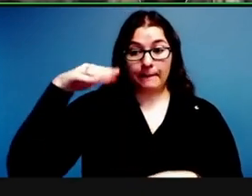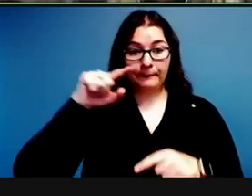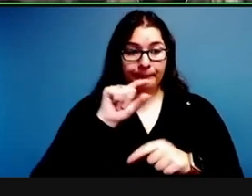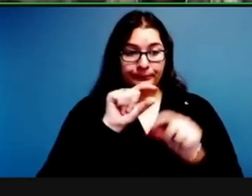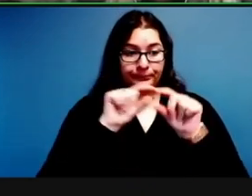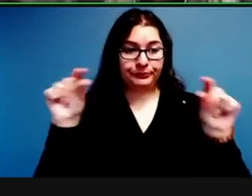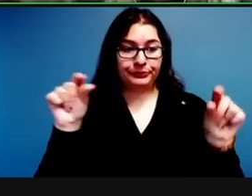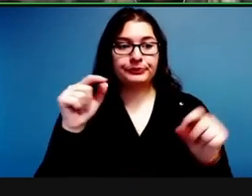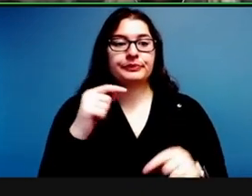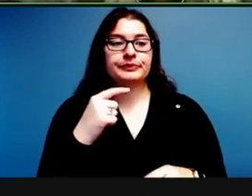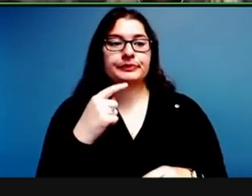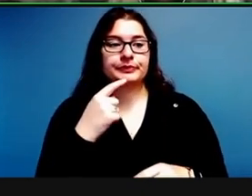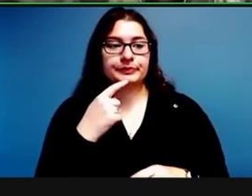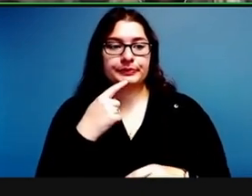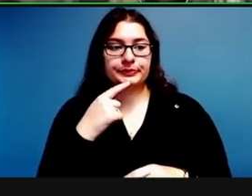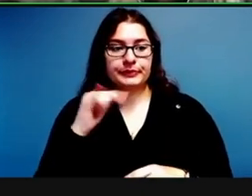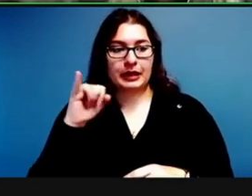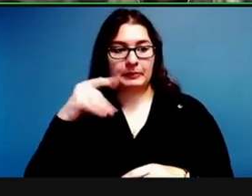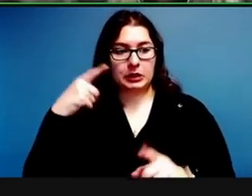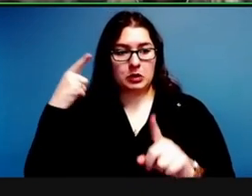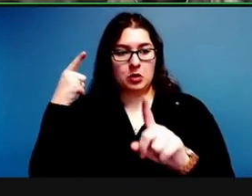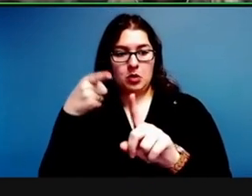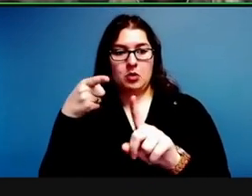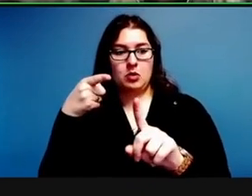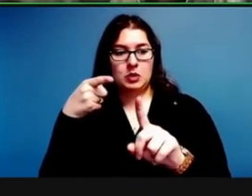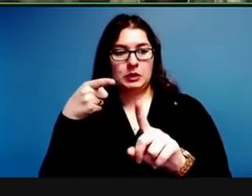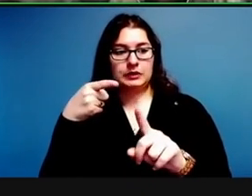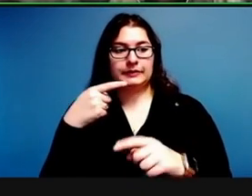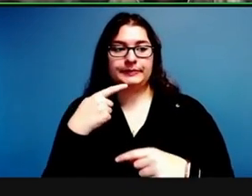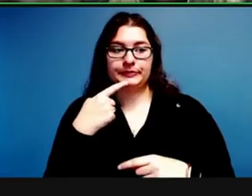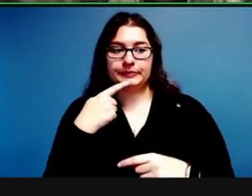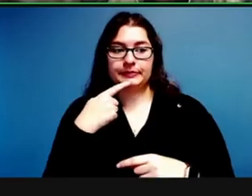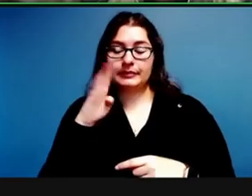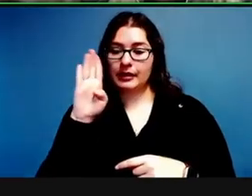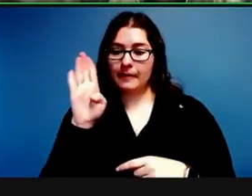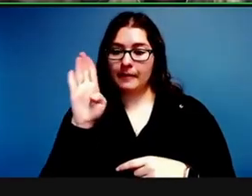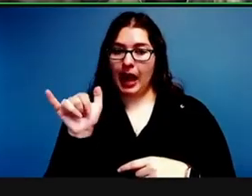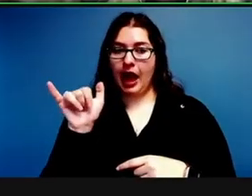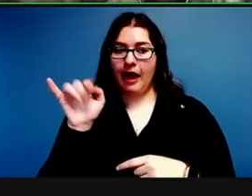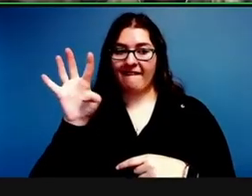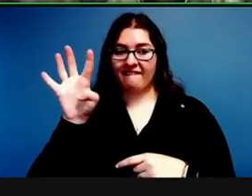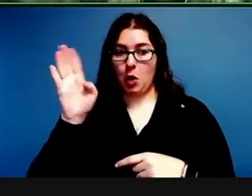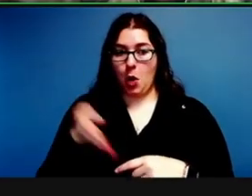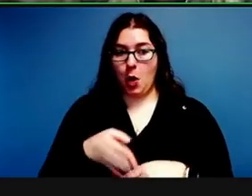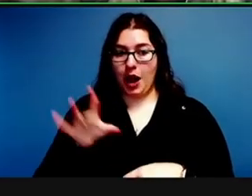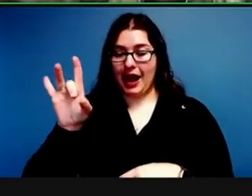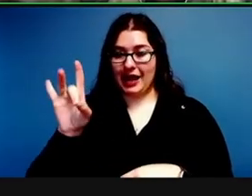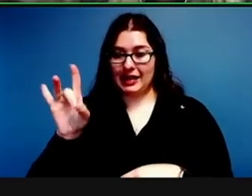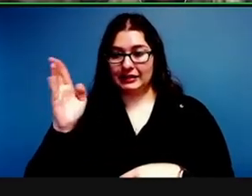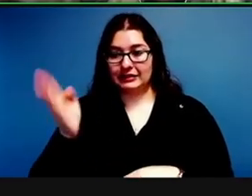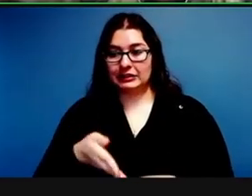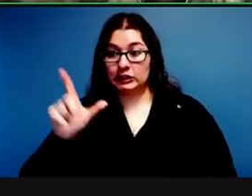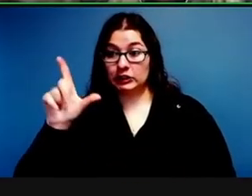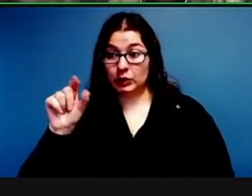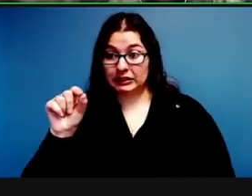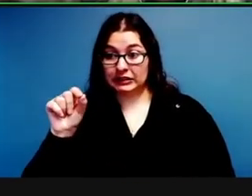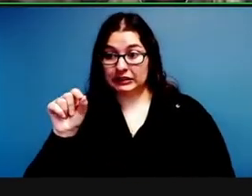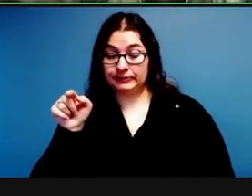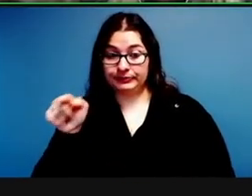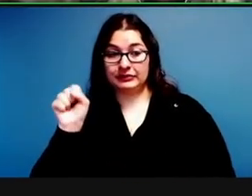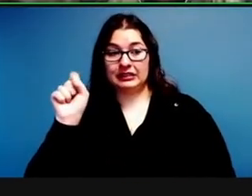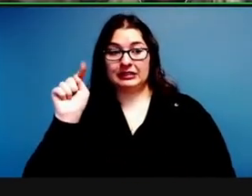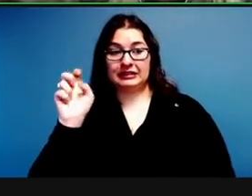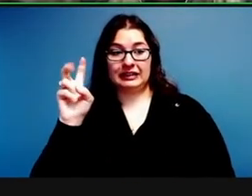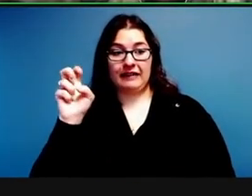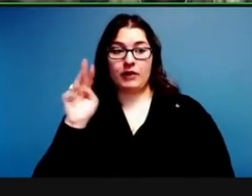report, we can see the IEP goal. It says by 4/8/20, Stephen will